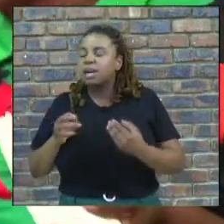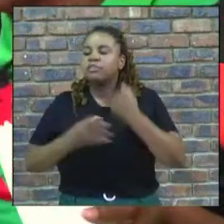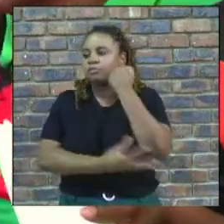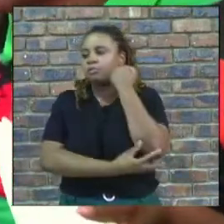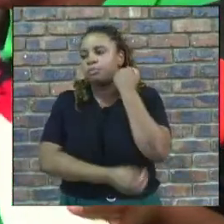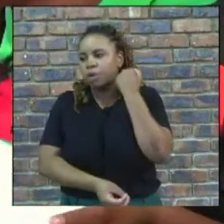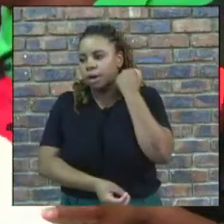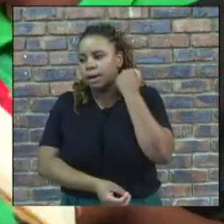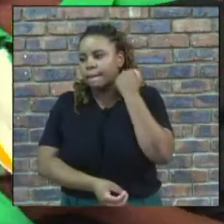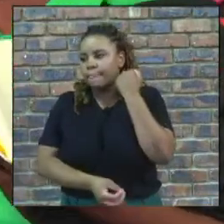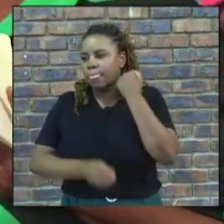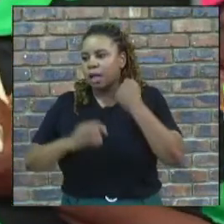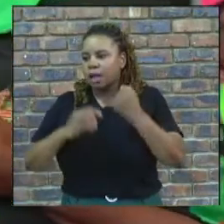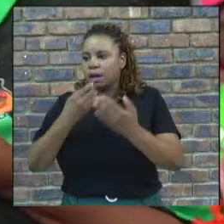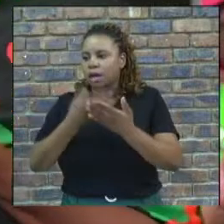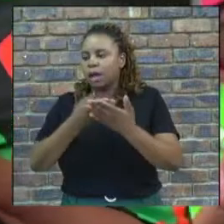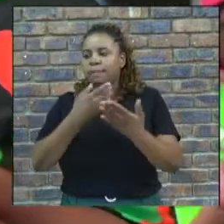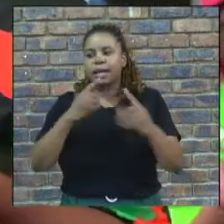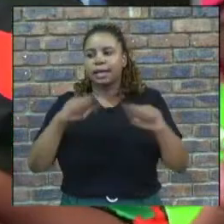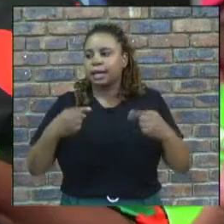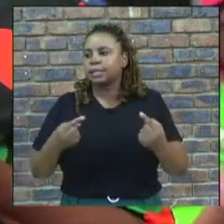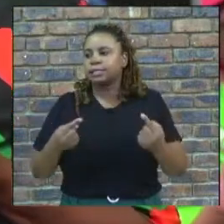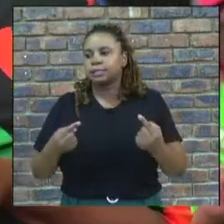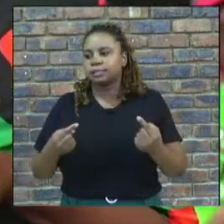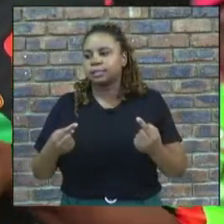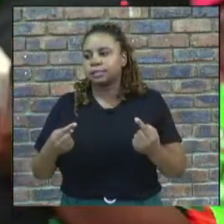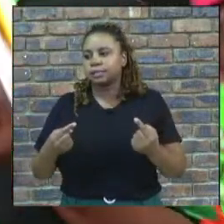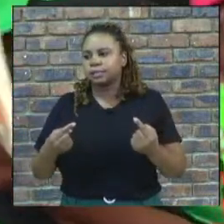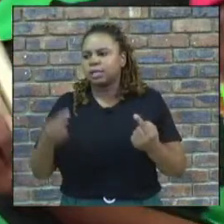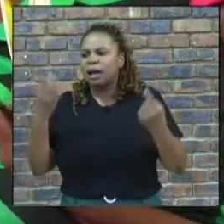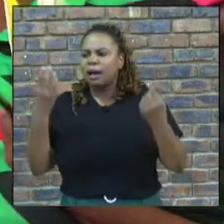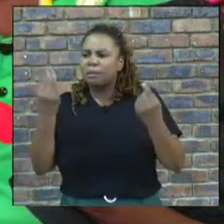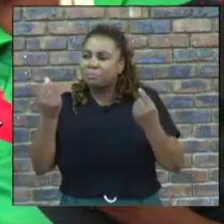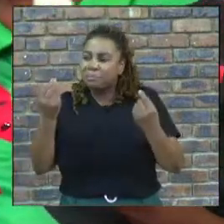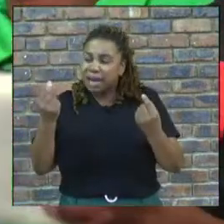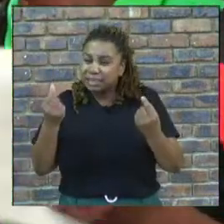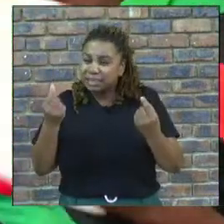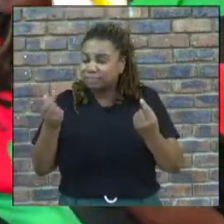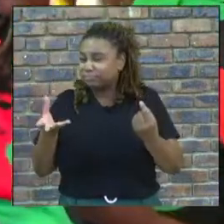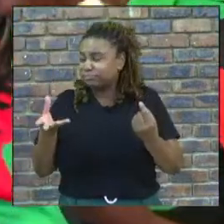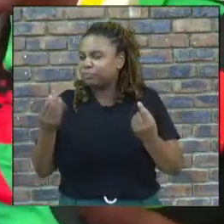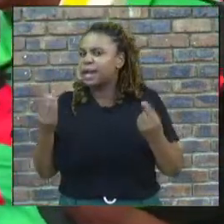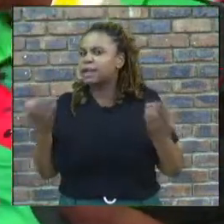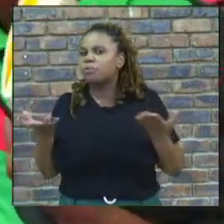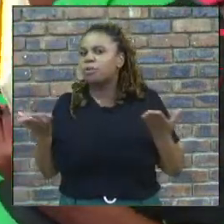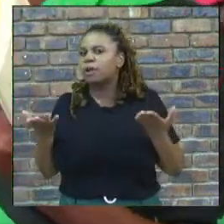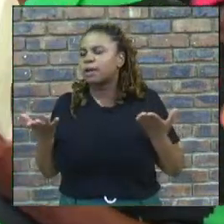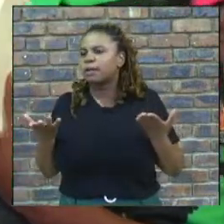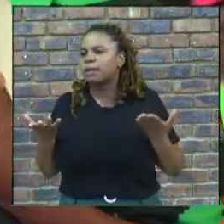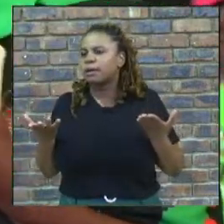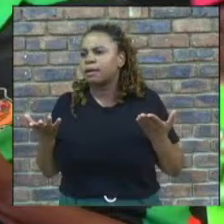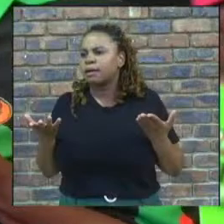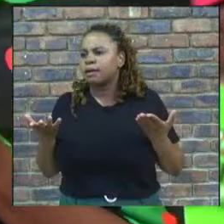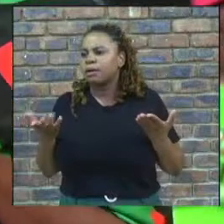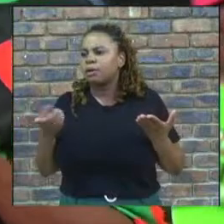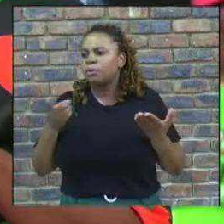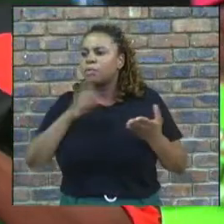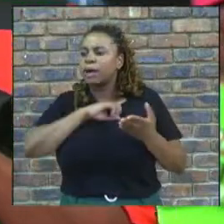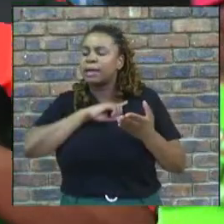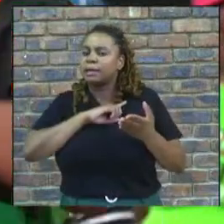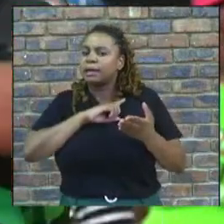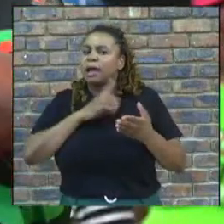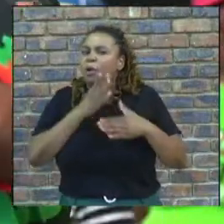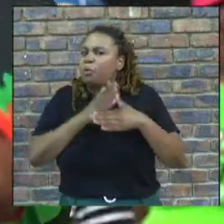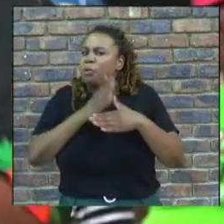apply. Imali sesiyoyithola phi because sesihleli manje akunamisebenzi. So nale close